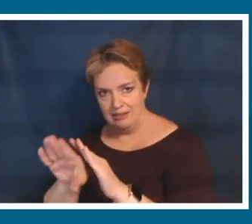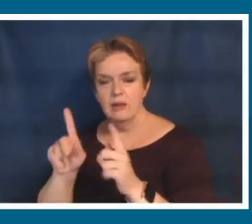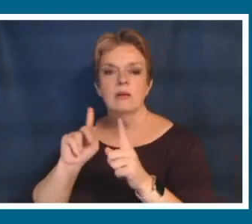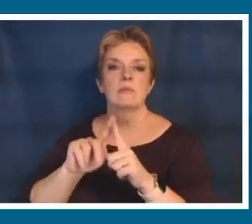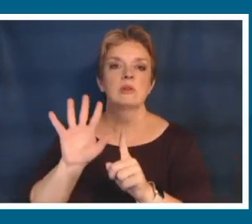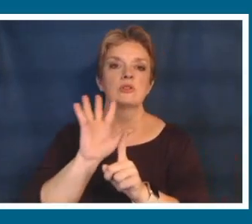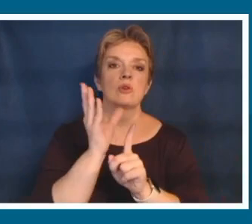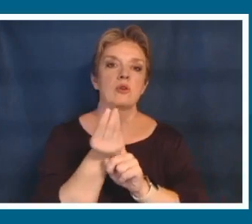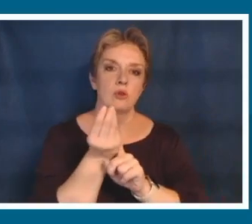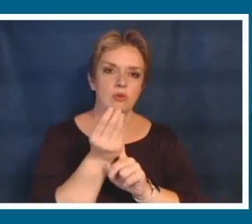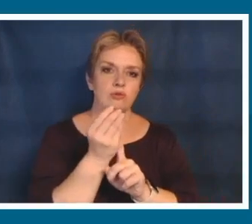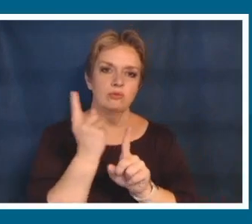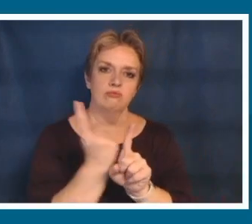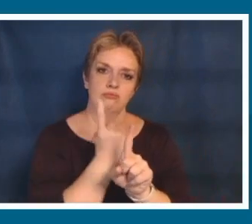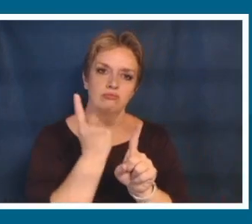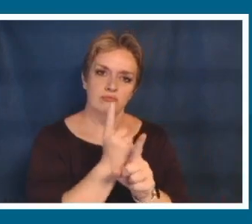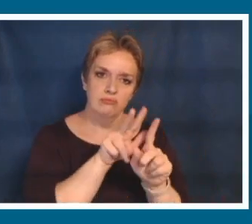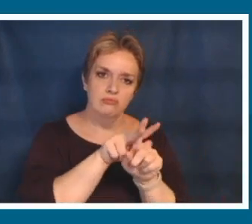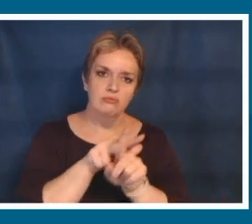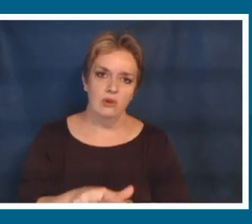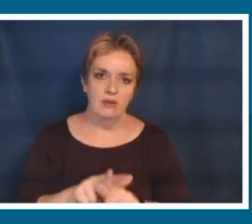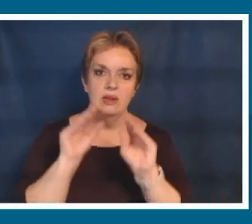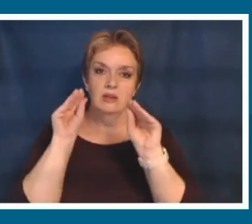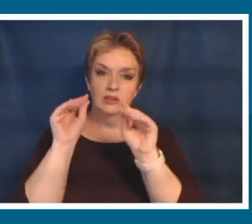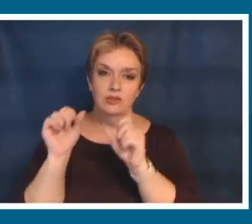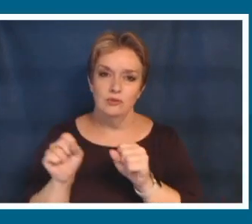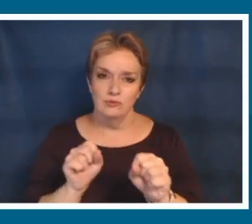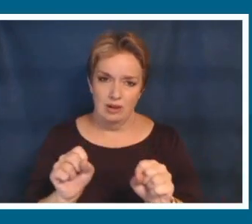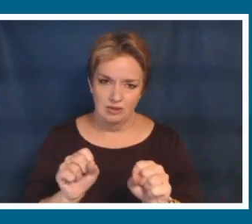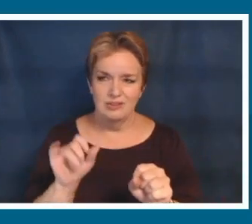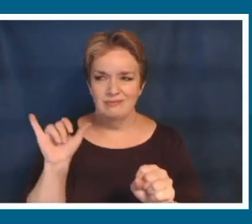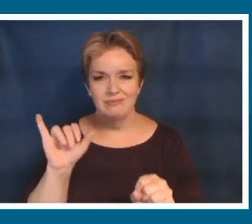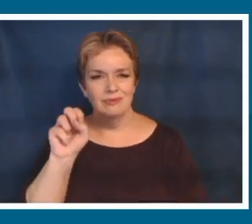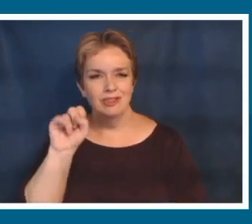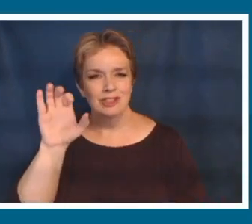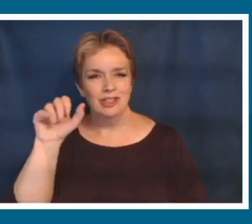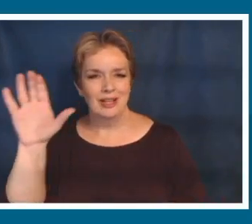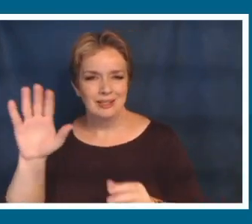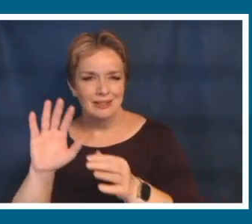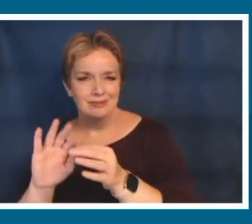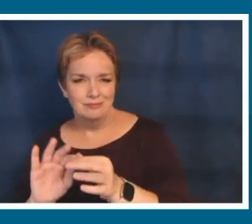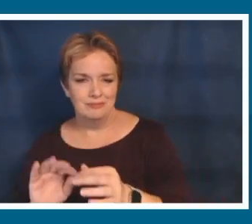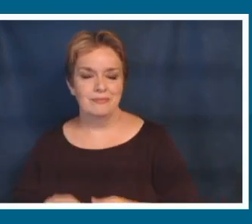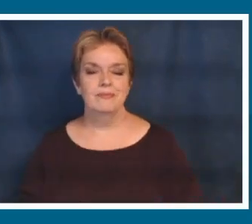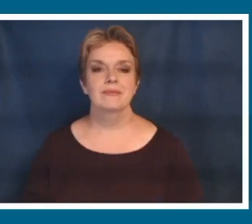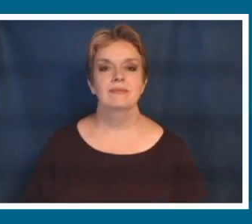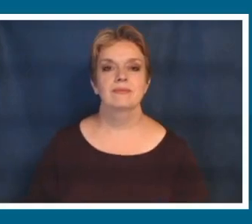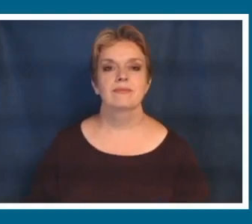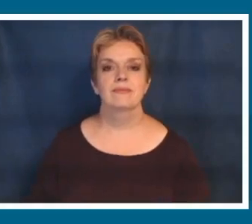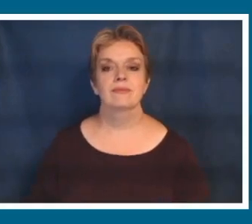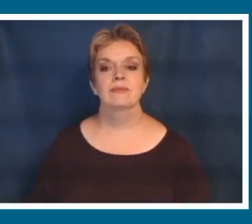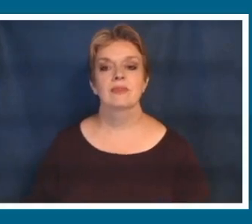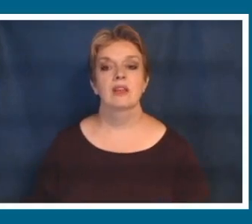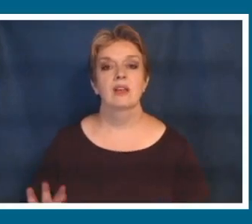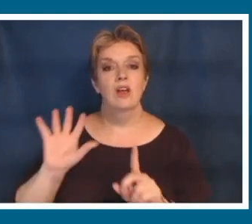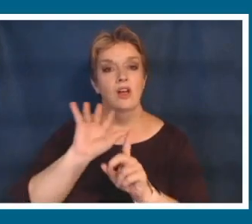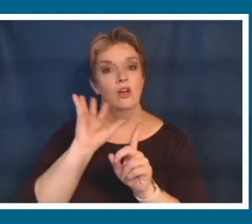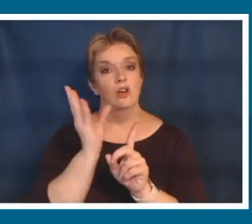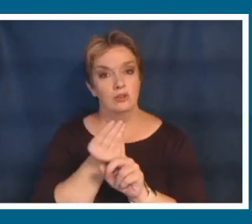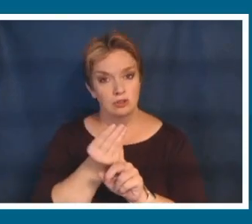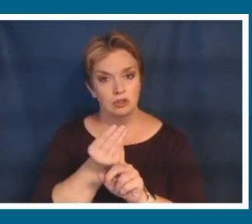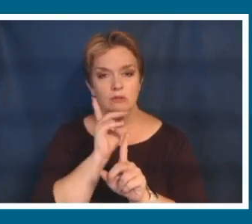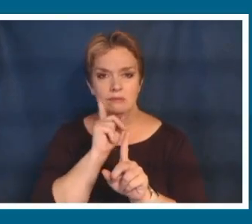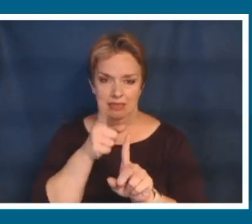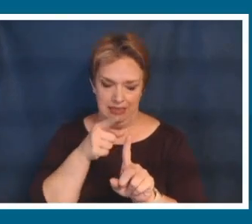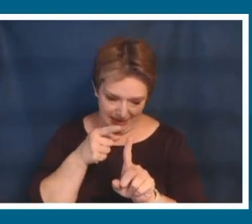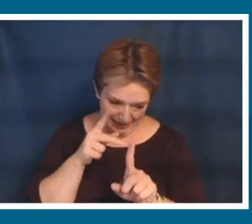that Jessica is speaking to. And then also just like this idea of like that culture is very specific to a place, as